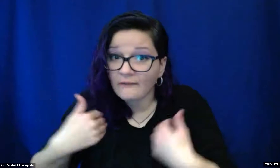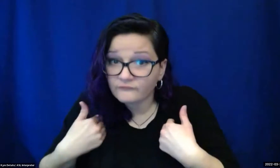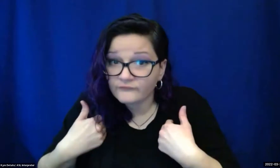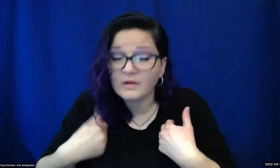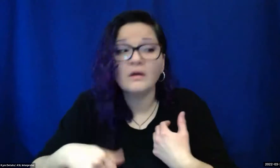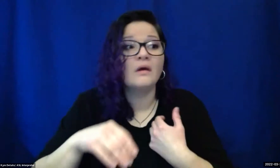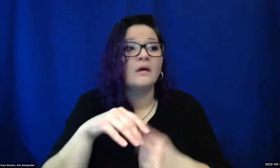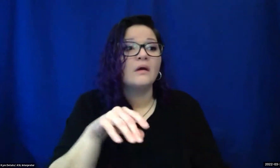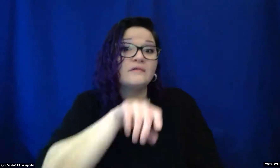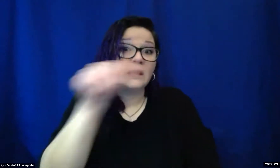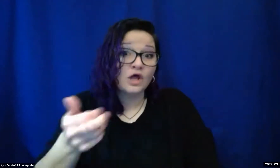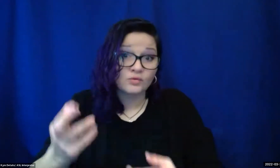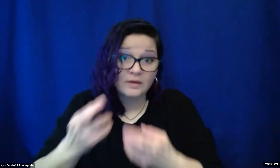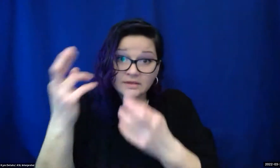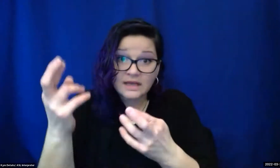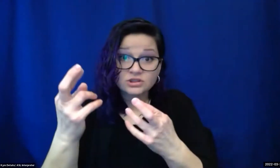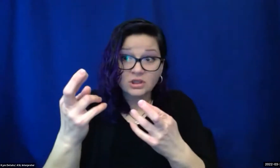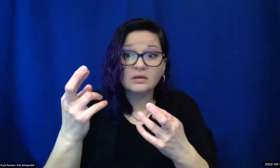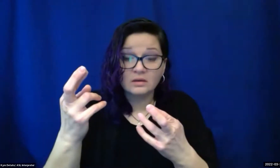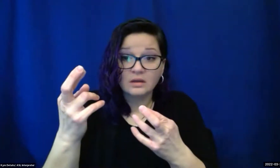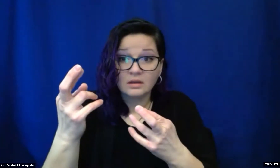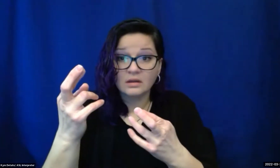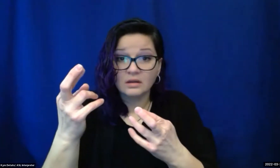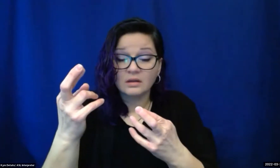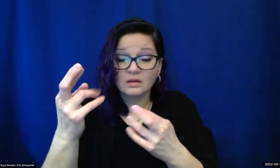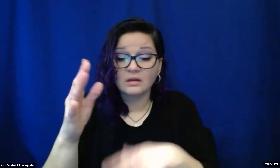The other recommendation I have is